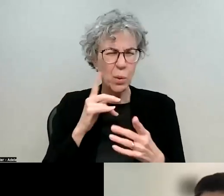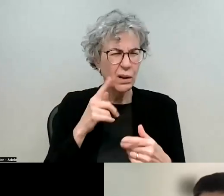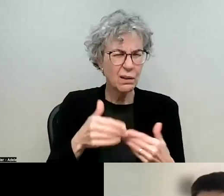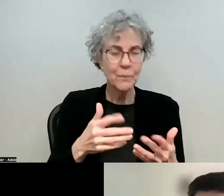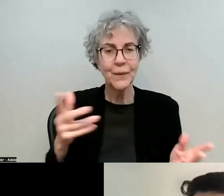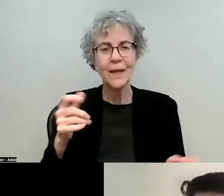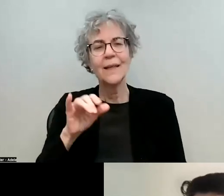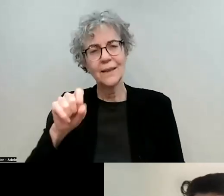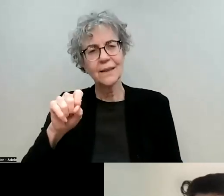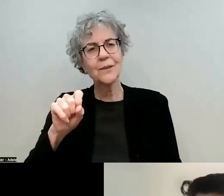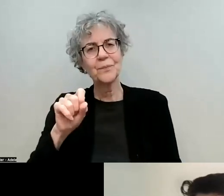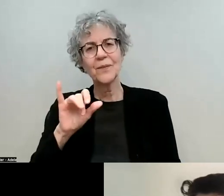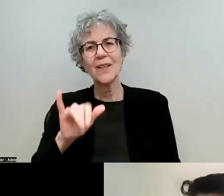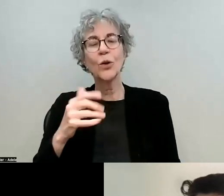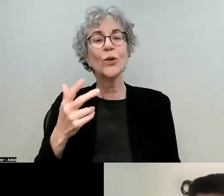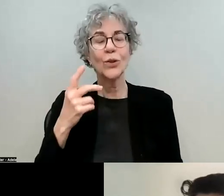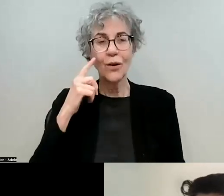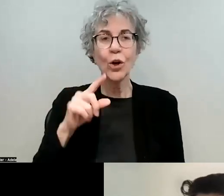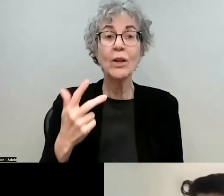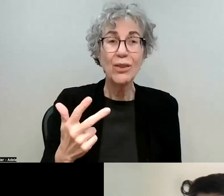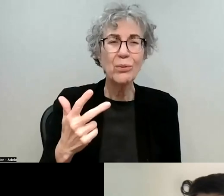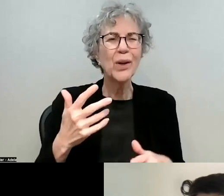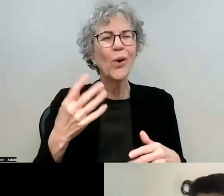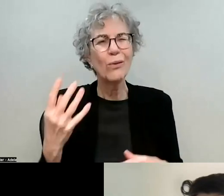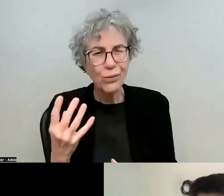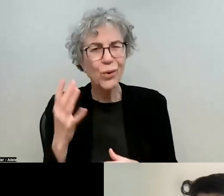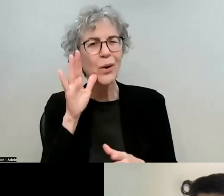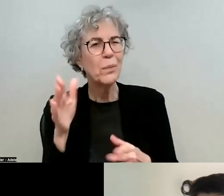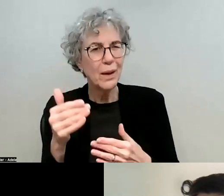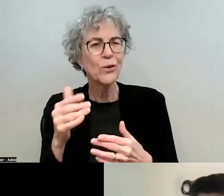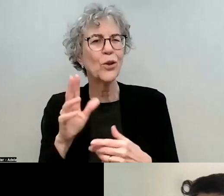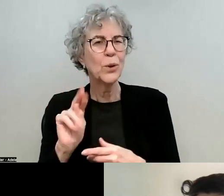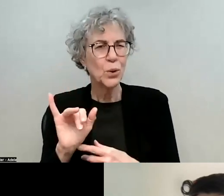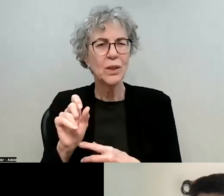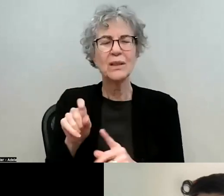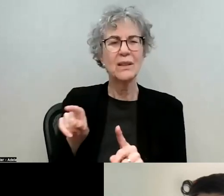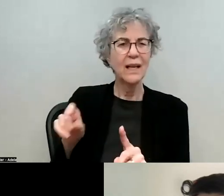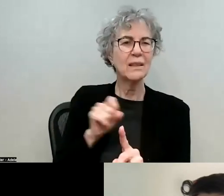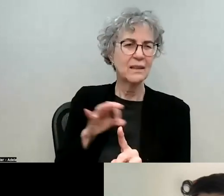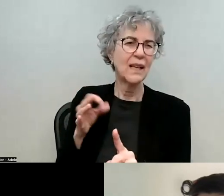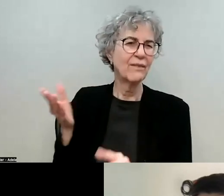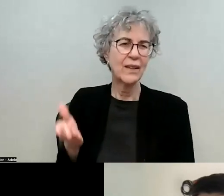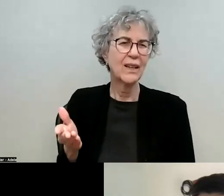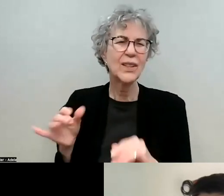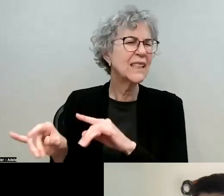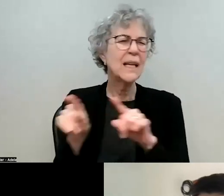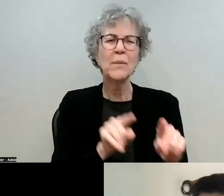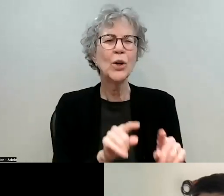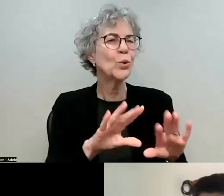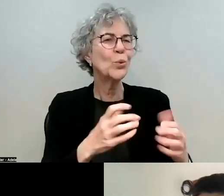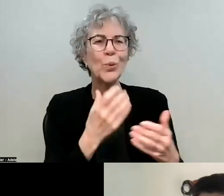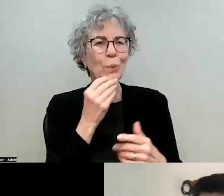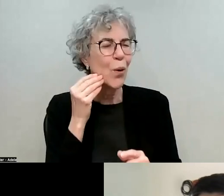those are the 3 or 4 bedroom units where there is a staff on site, similar to what we would be doing in a group home.